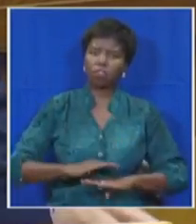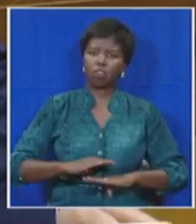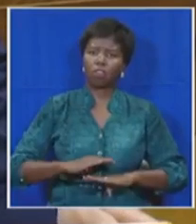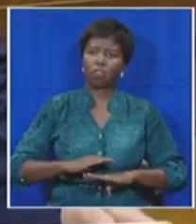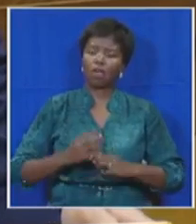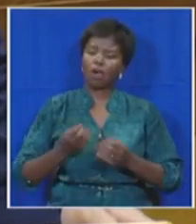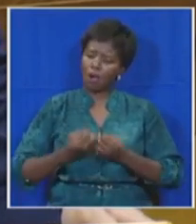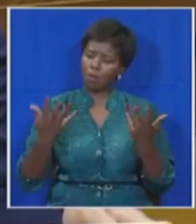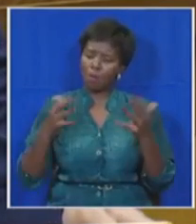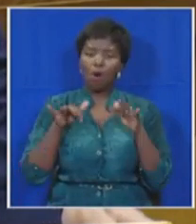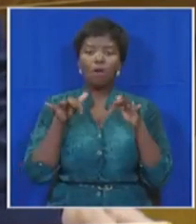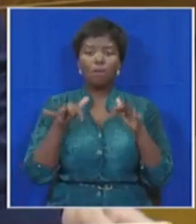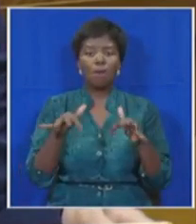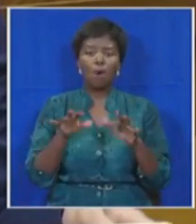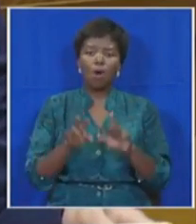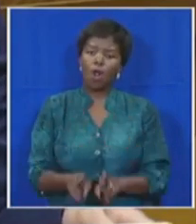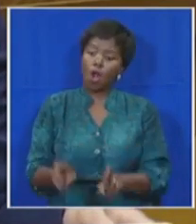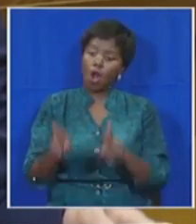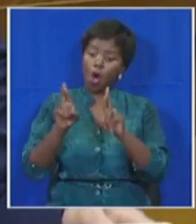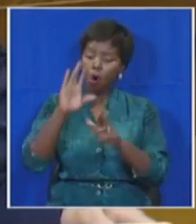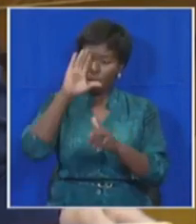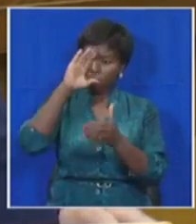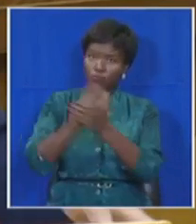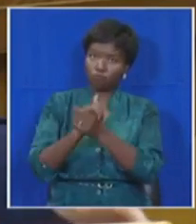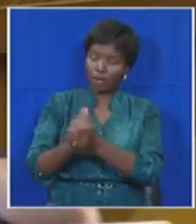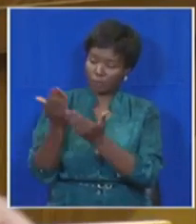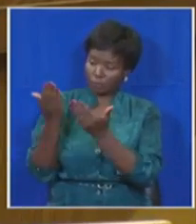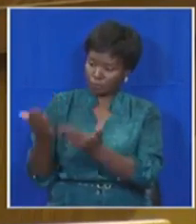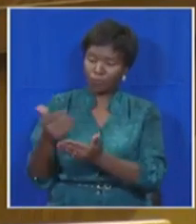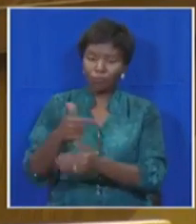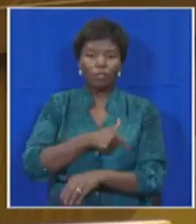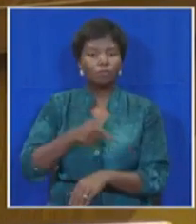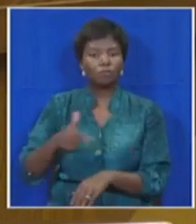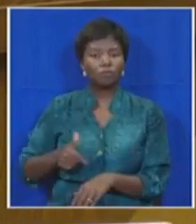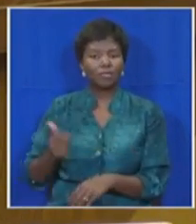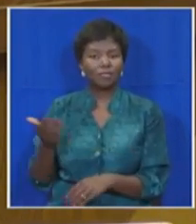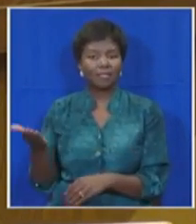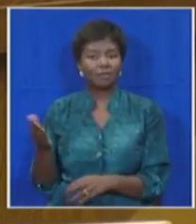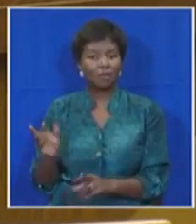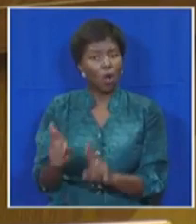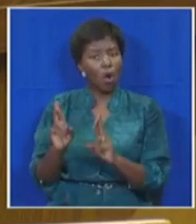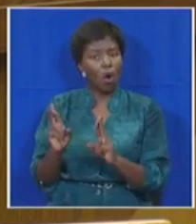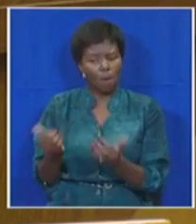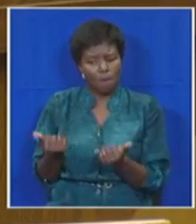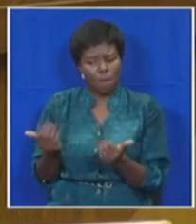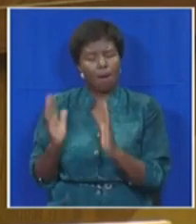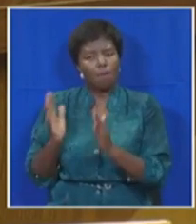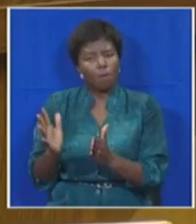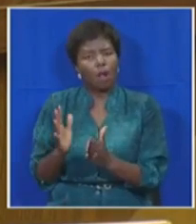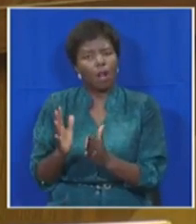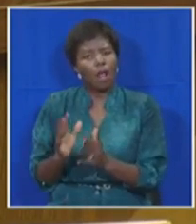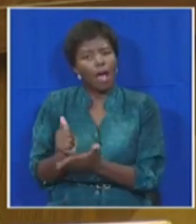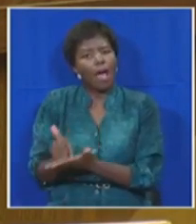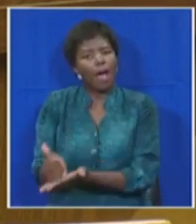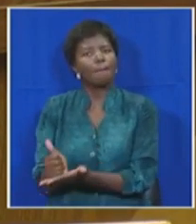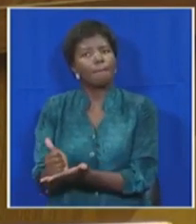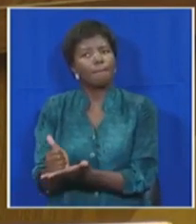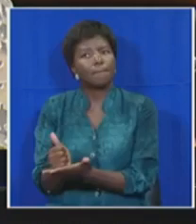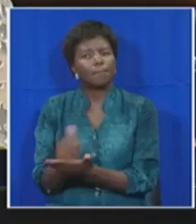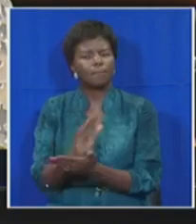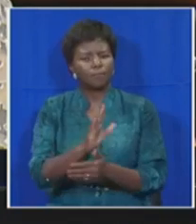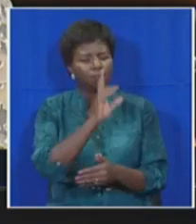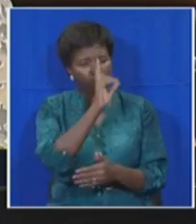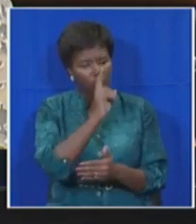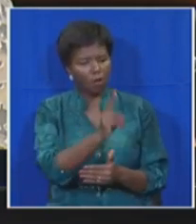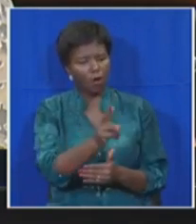those who placed their trust in you, Mr. President, to deliver them from their Honourable suffering. Steenhuisen, honourable